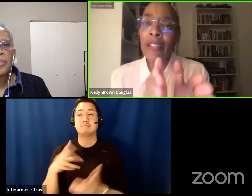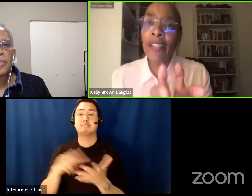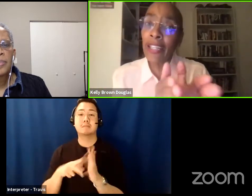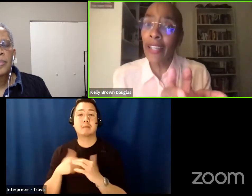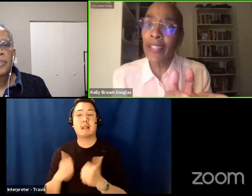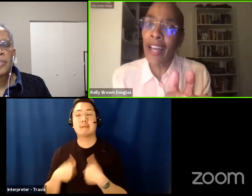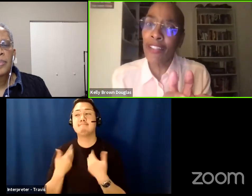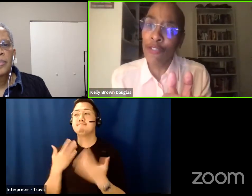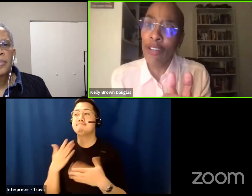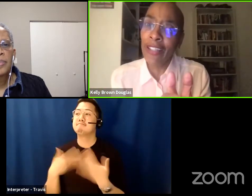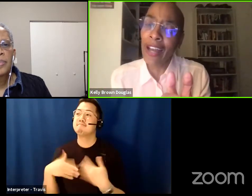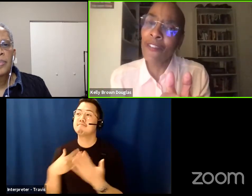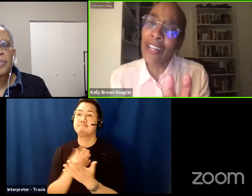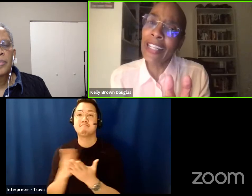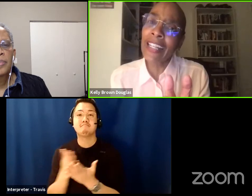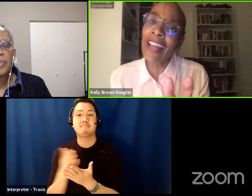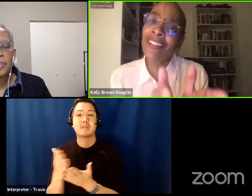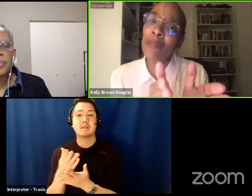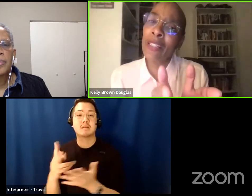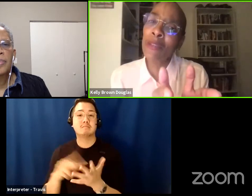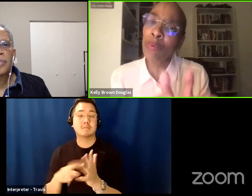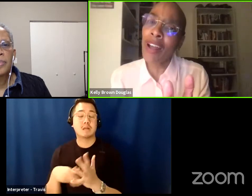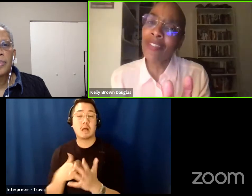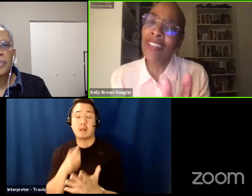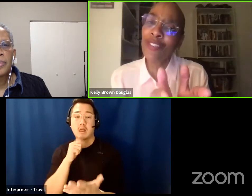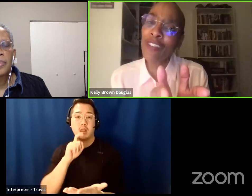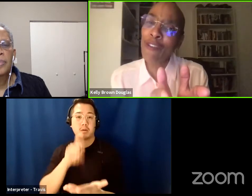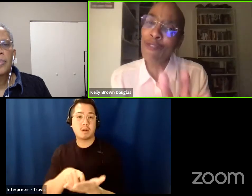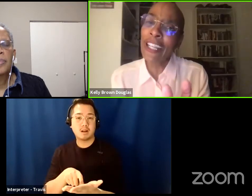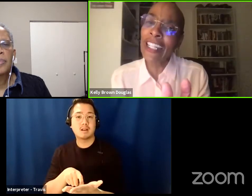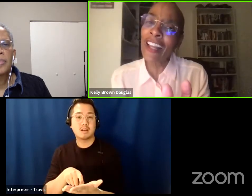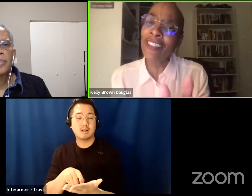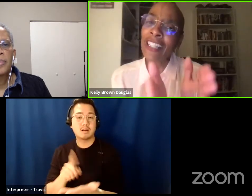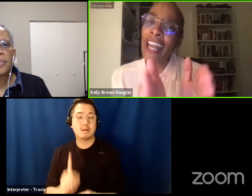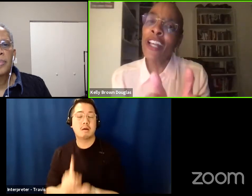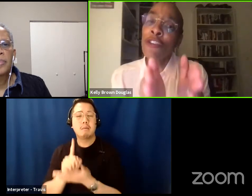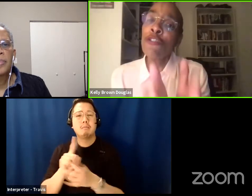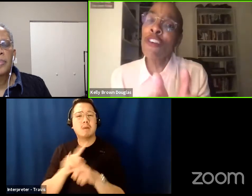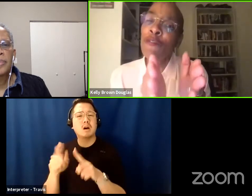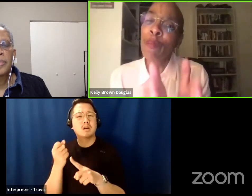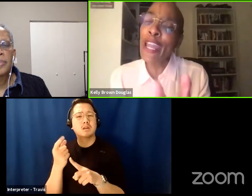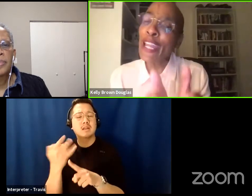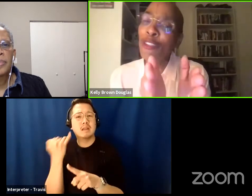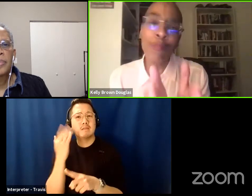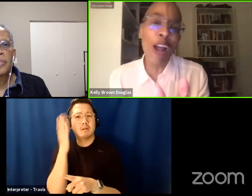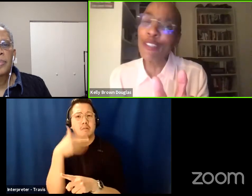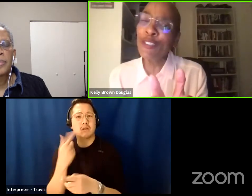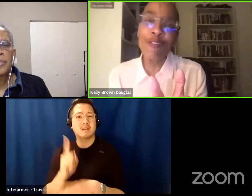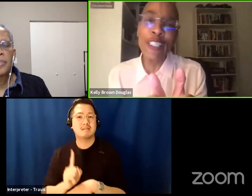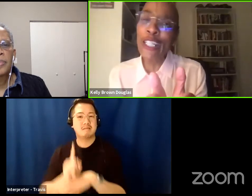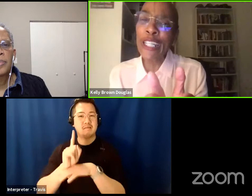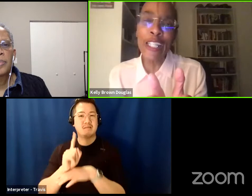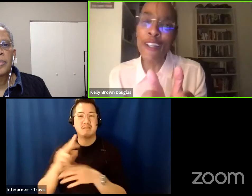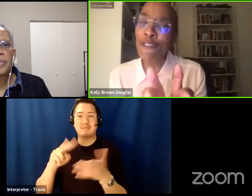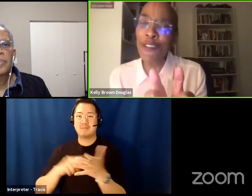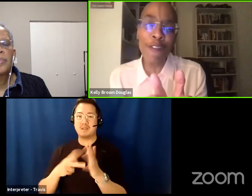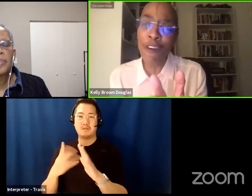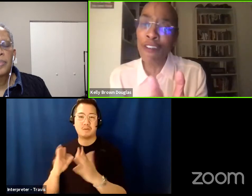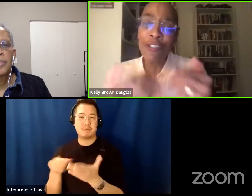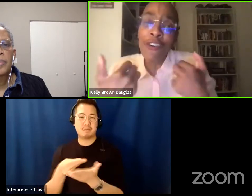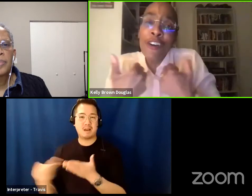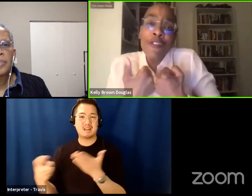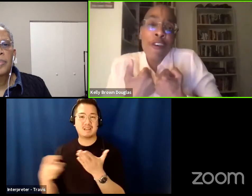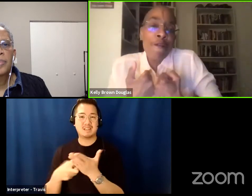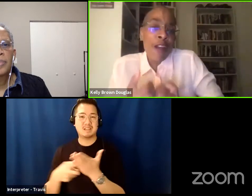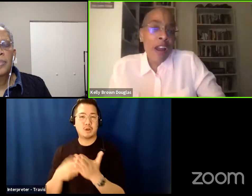but and not recognize that. In the process of not recognizing that, you have paid the price of the ticket of your